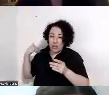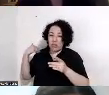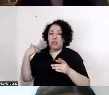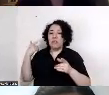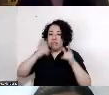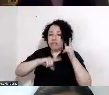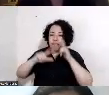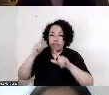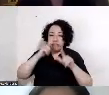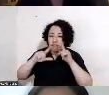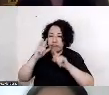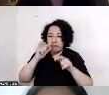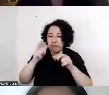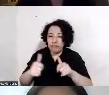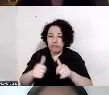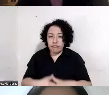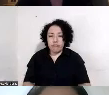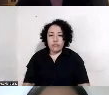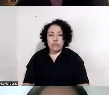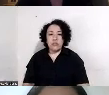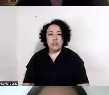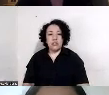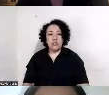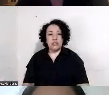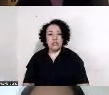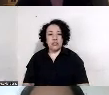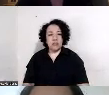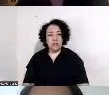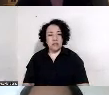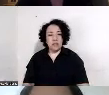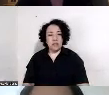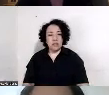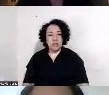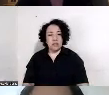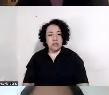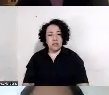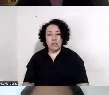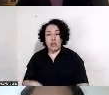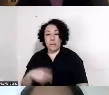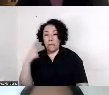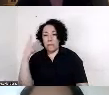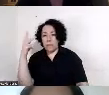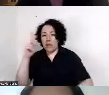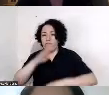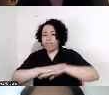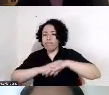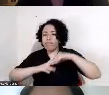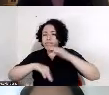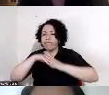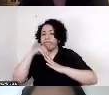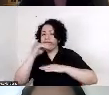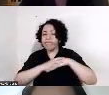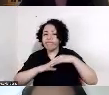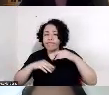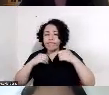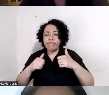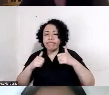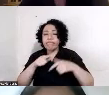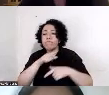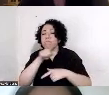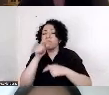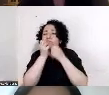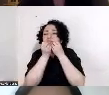Identify their strengths, tell them what they're good at. Identifique os talentos, as forças, falem para eles no que eles são